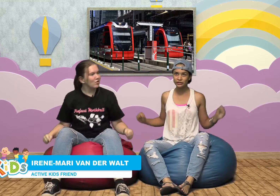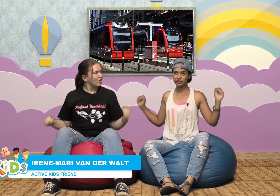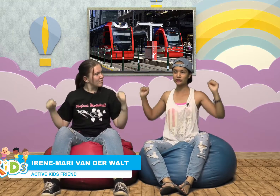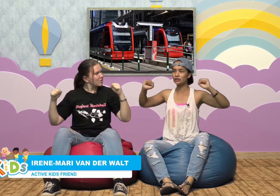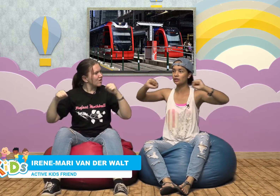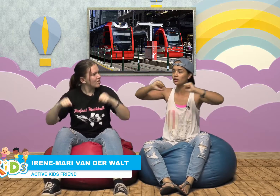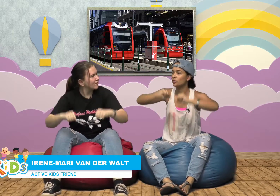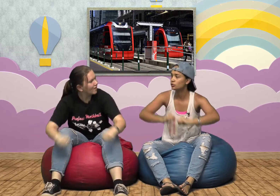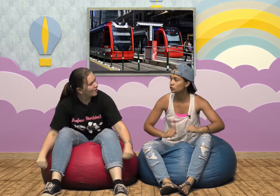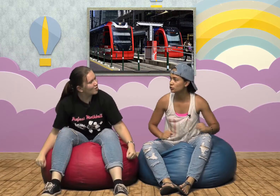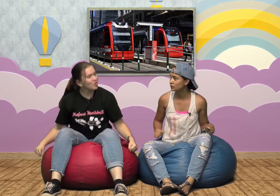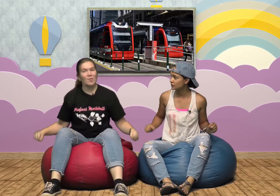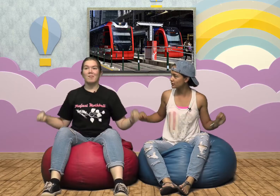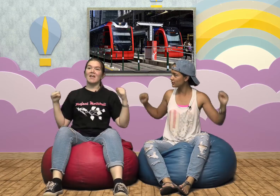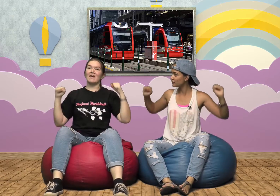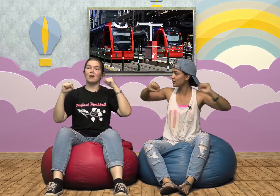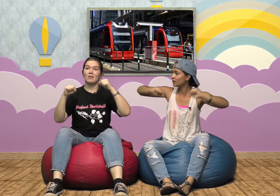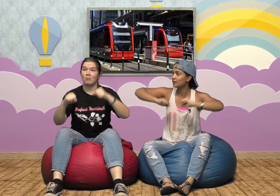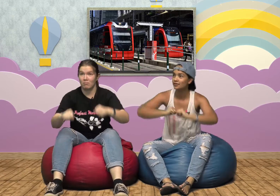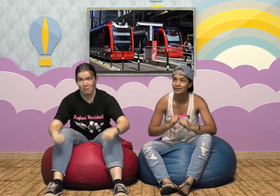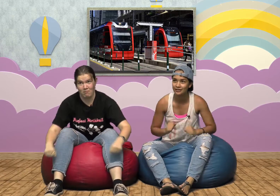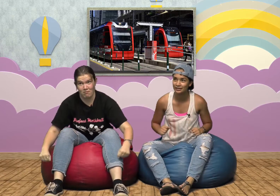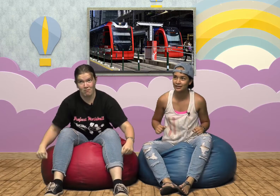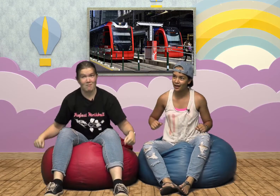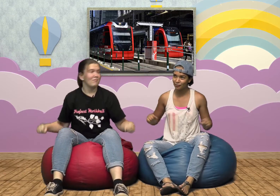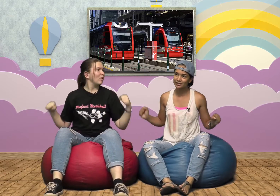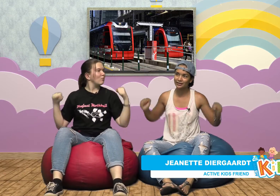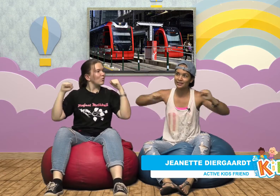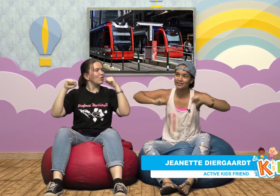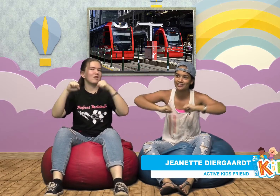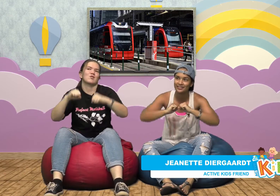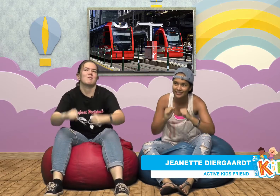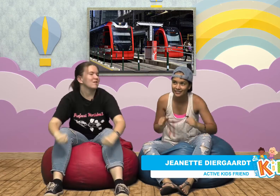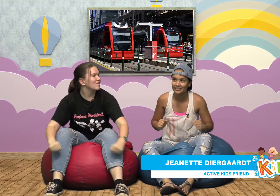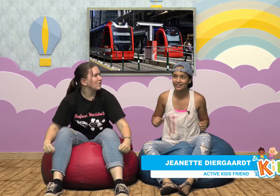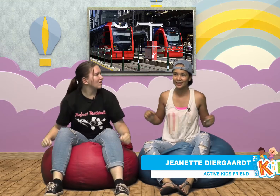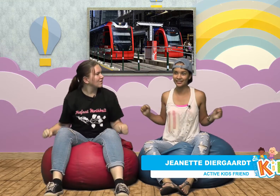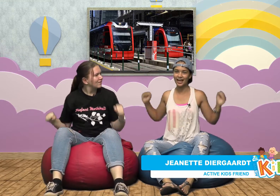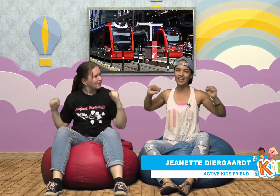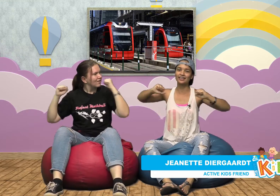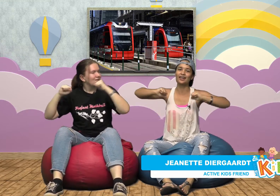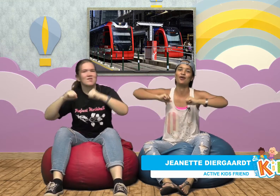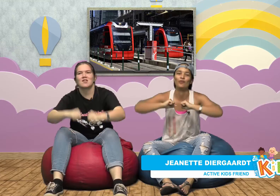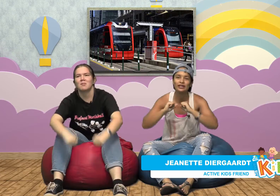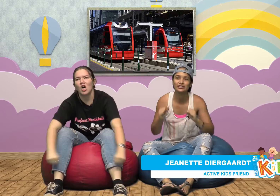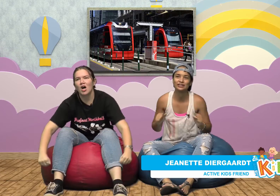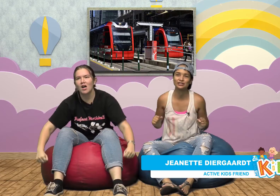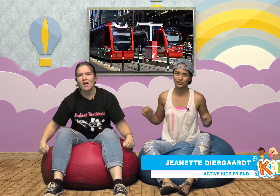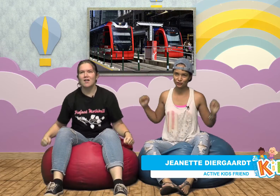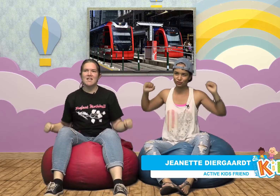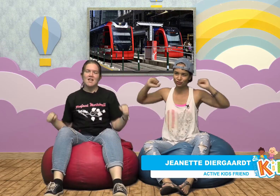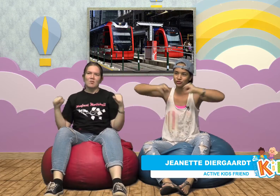what's another mode of transportation? Swimming. Yeah, but And we're all gonna go swimming this holiday yeah, it's like because it's gonna